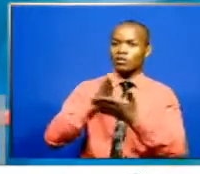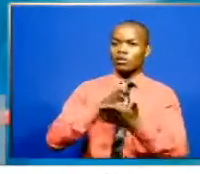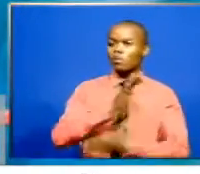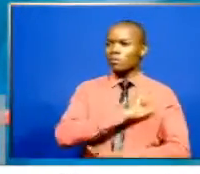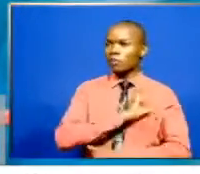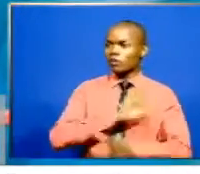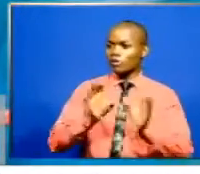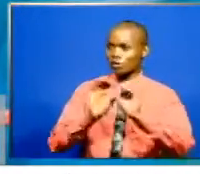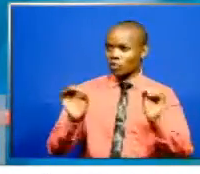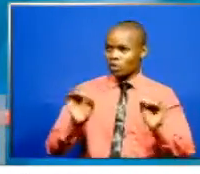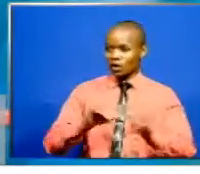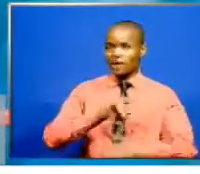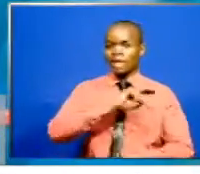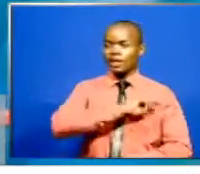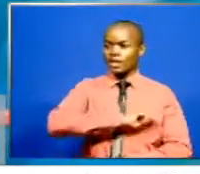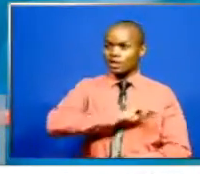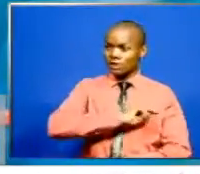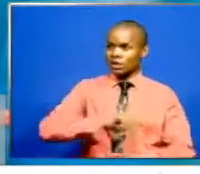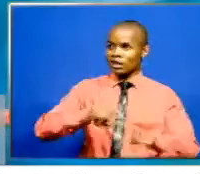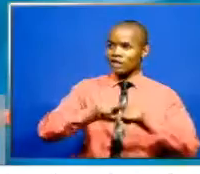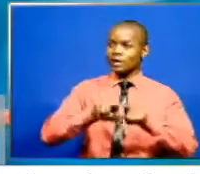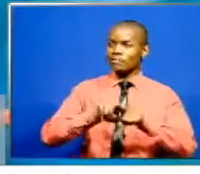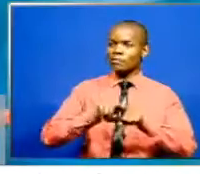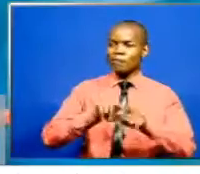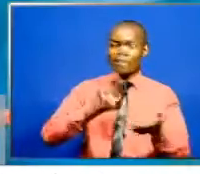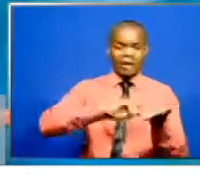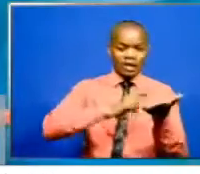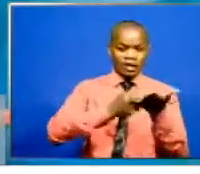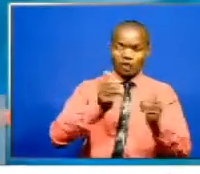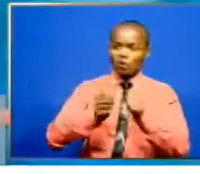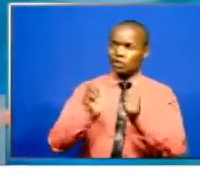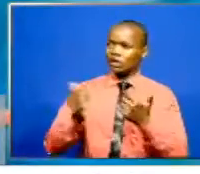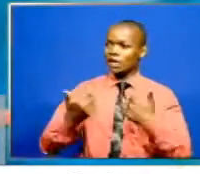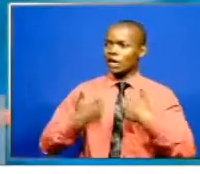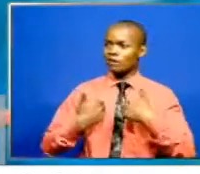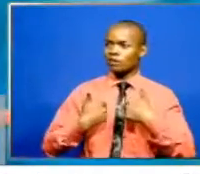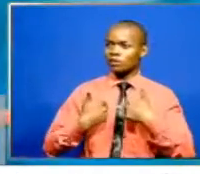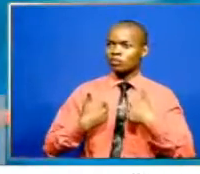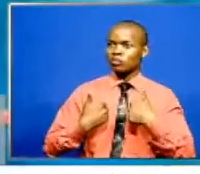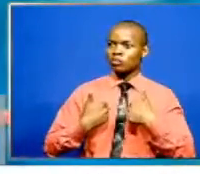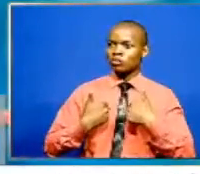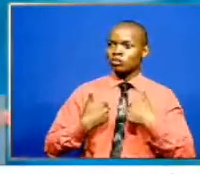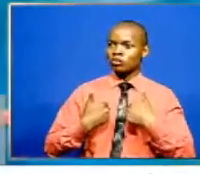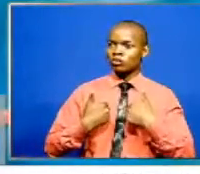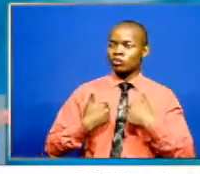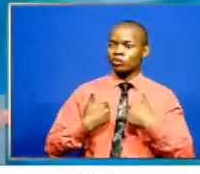nature, the natural resources are the foundation of,